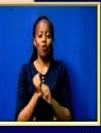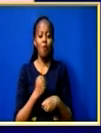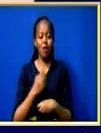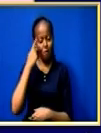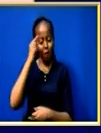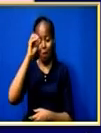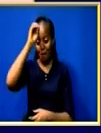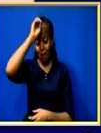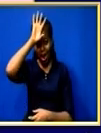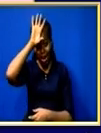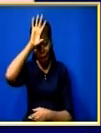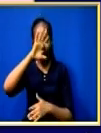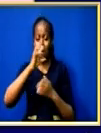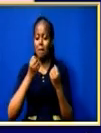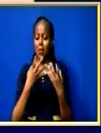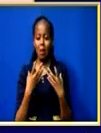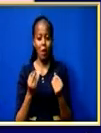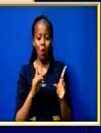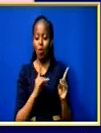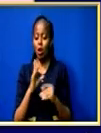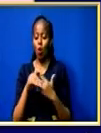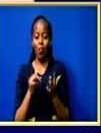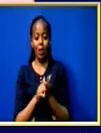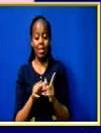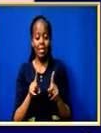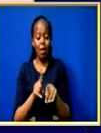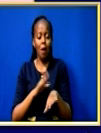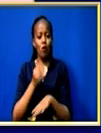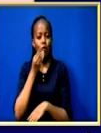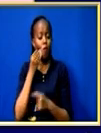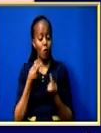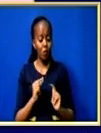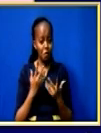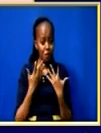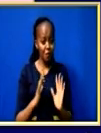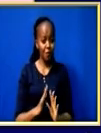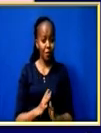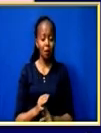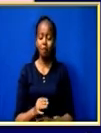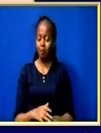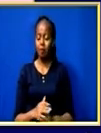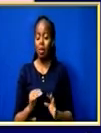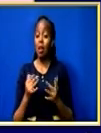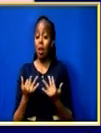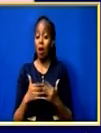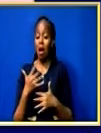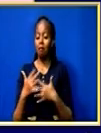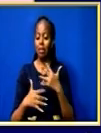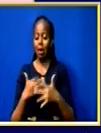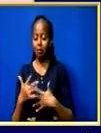Yes. We made all of that. We did all of that. And at Mwalimu. home, have you tried? Well, after